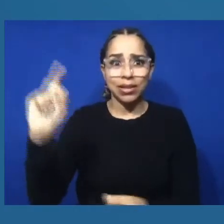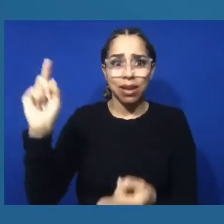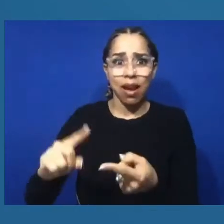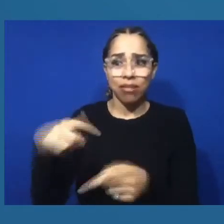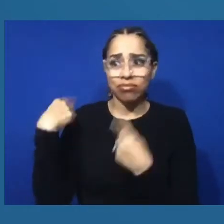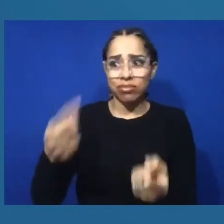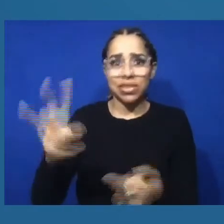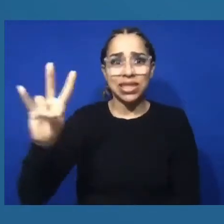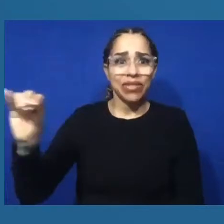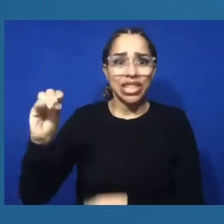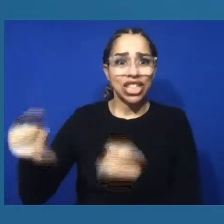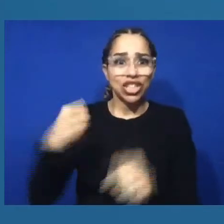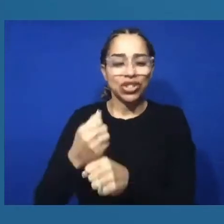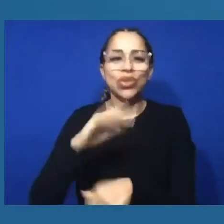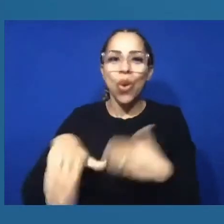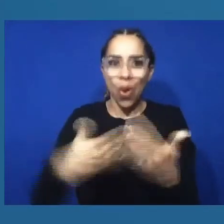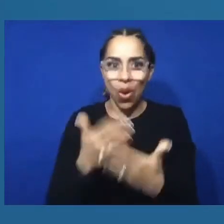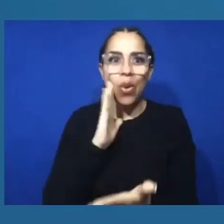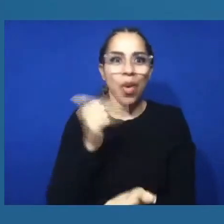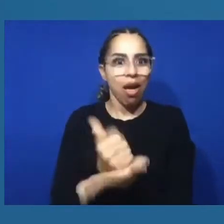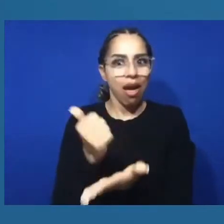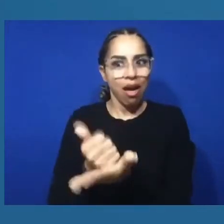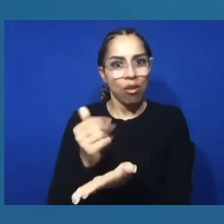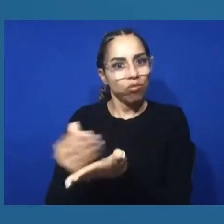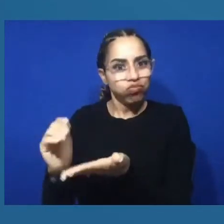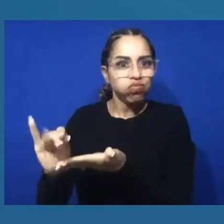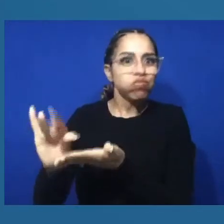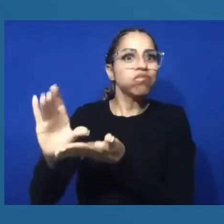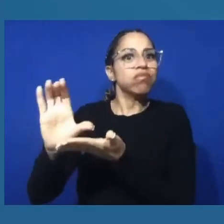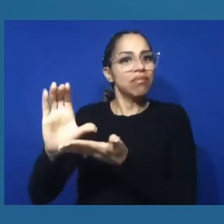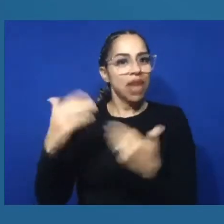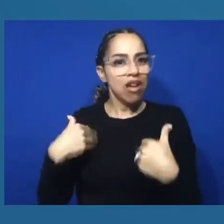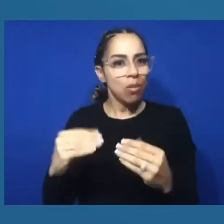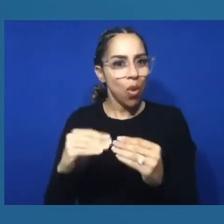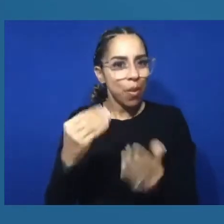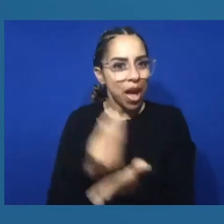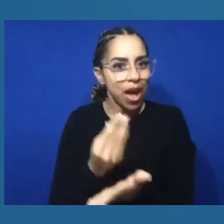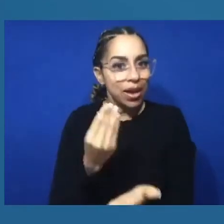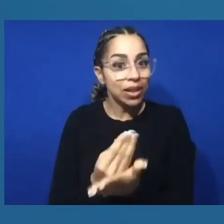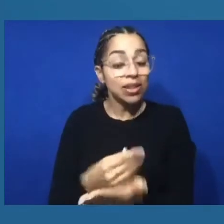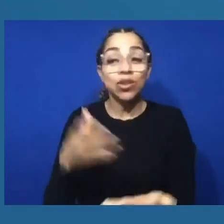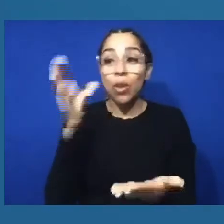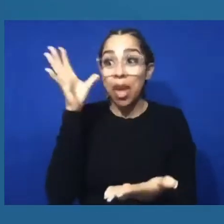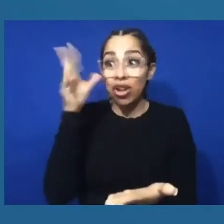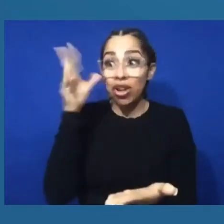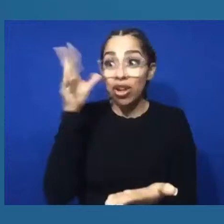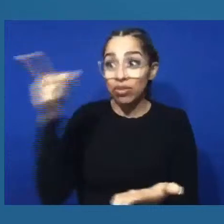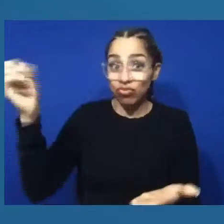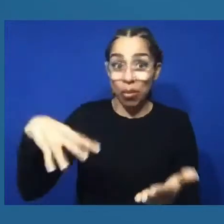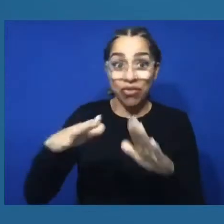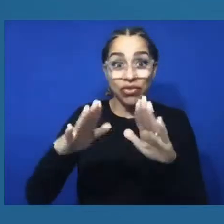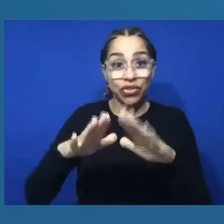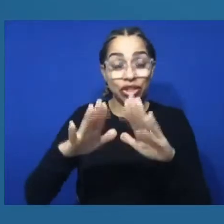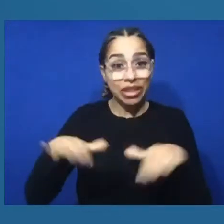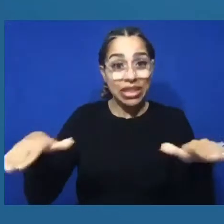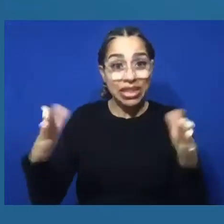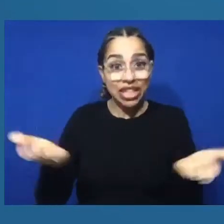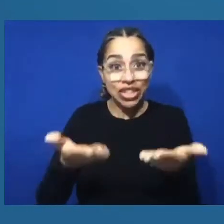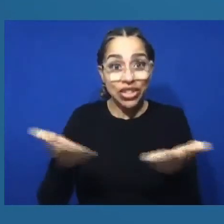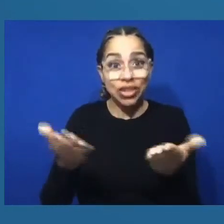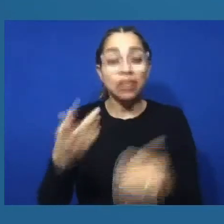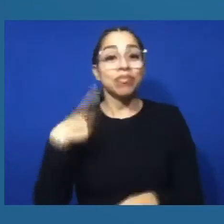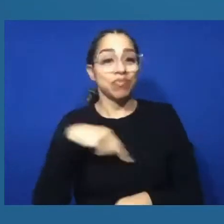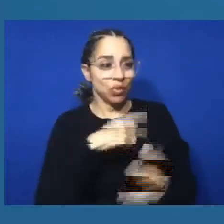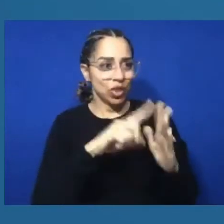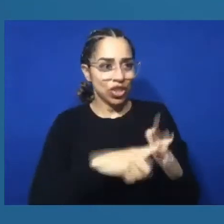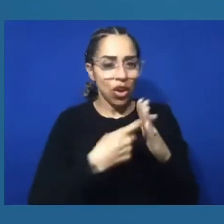up. So the parents dropping their kids off here, when we implement this and get this through the legislature and get real money back in the pockets, it